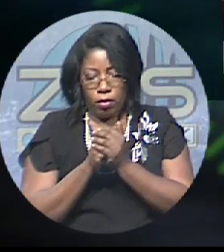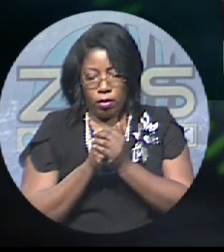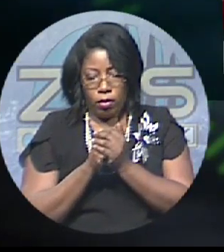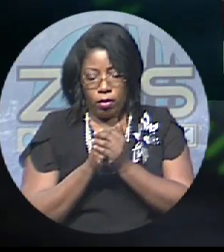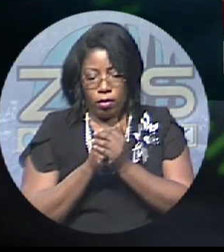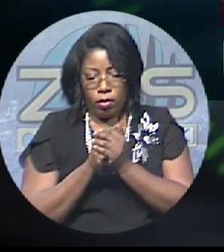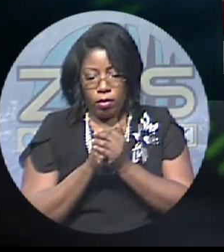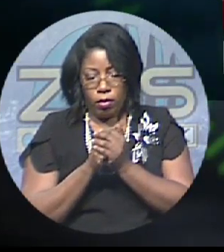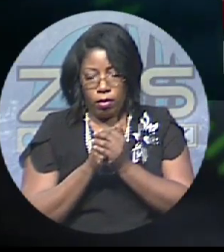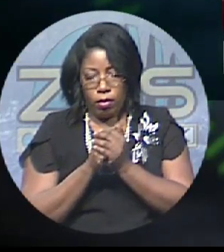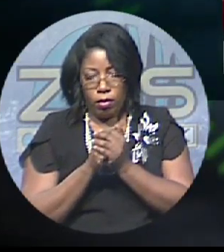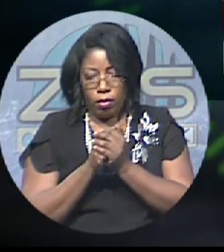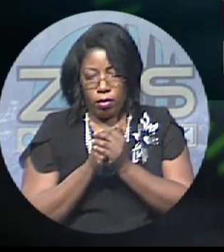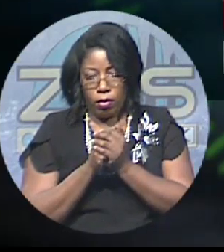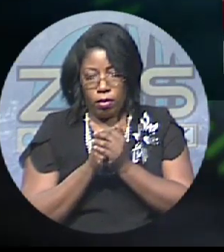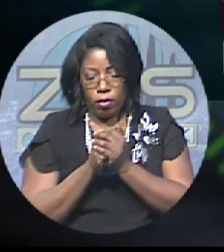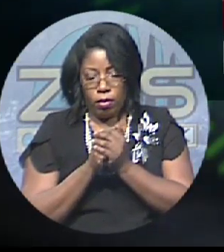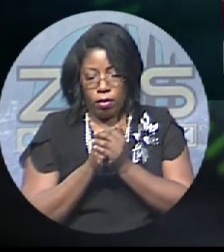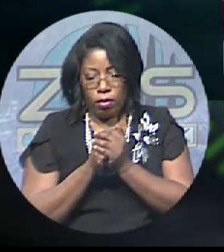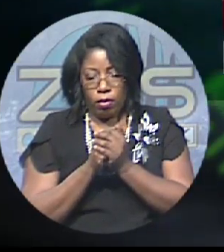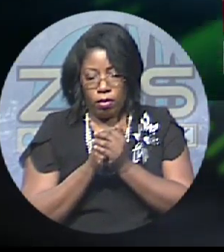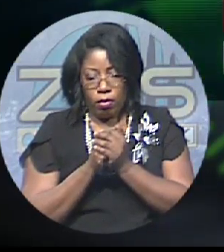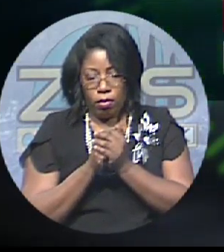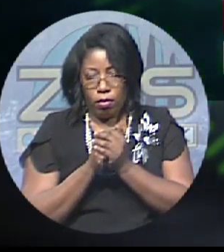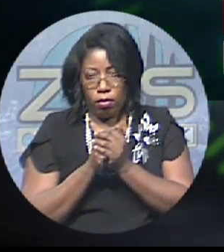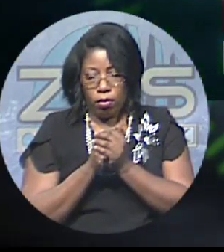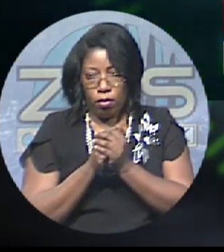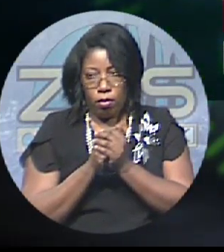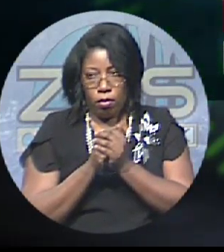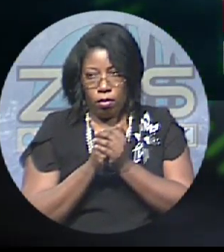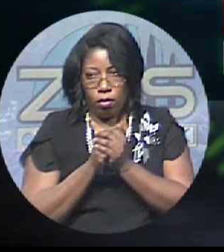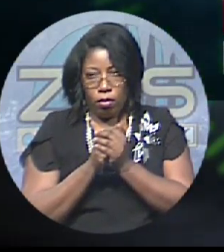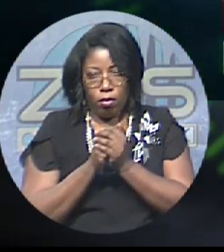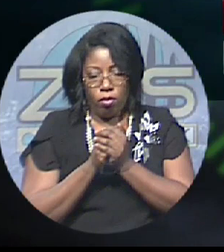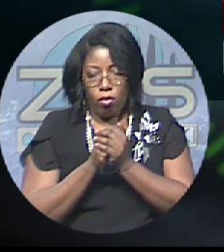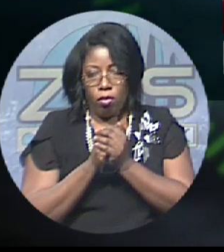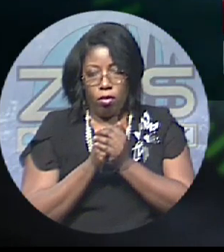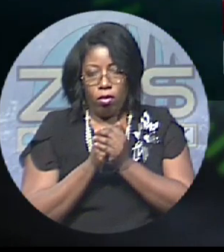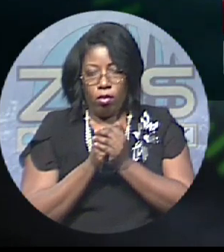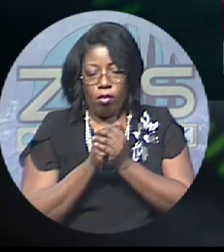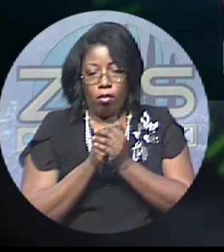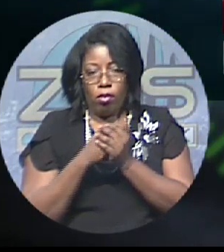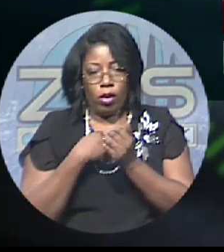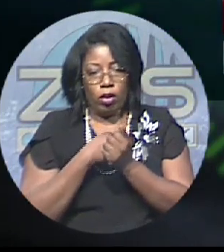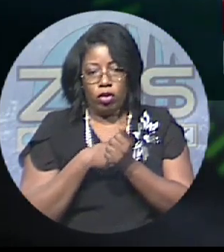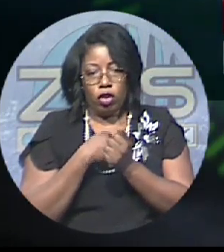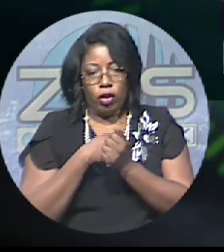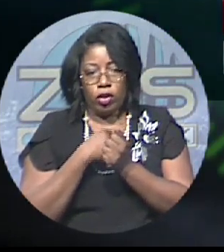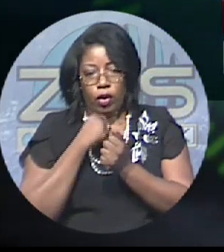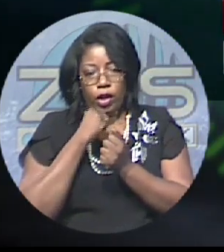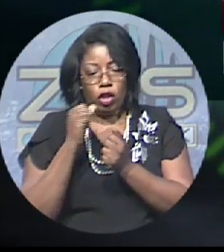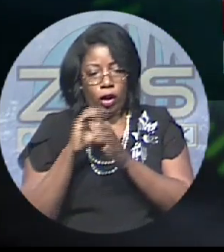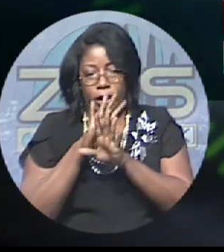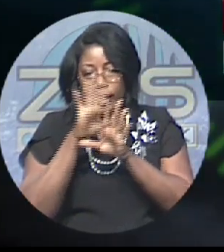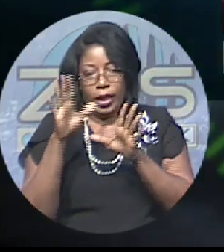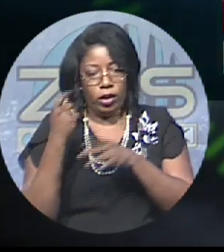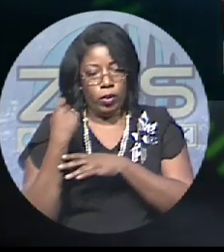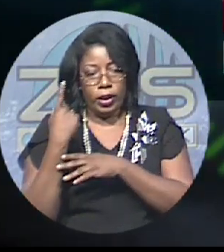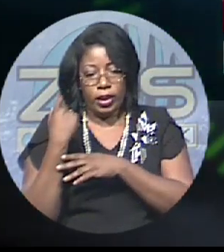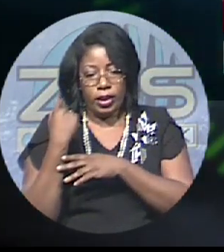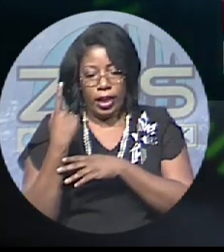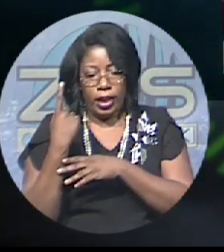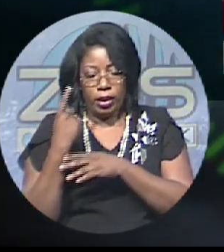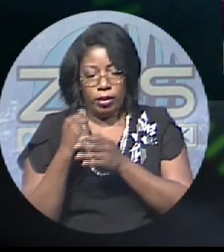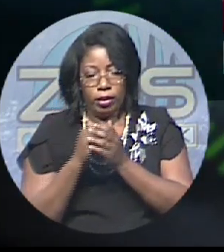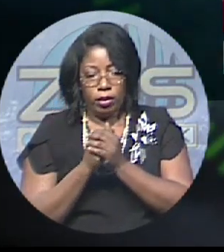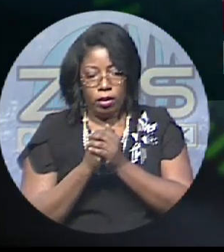she is agreeing to carry the fax copies to the center and distribute them to those individuals. She's asking